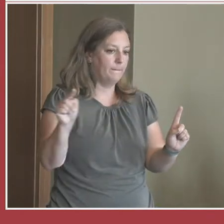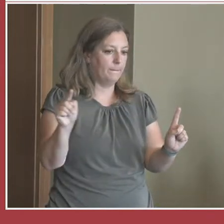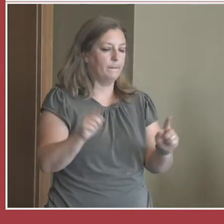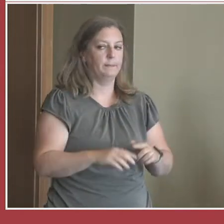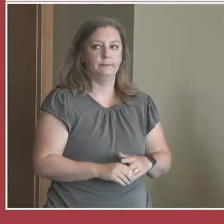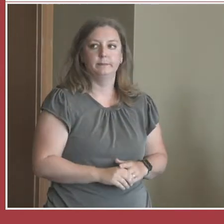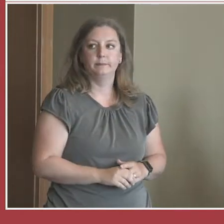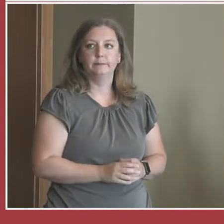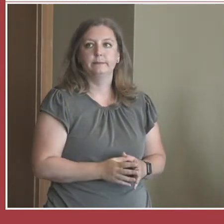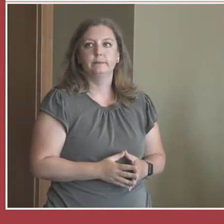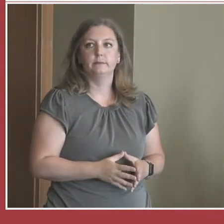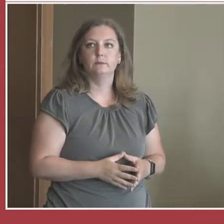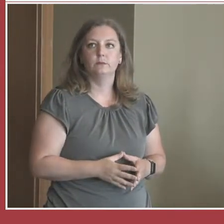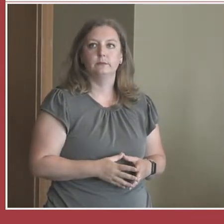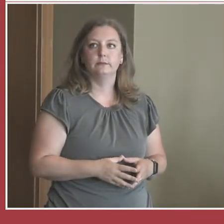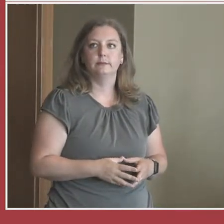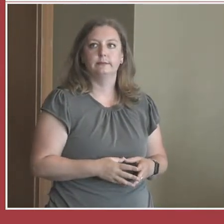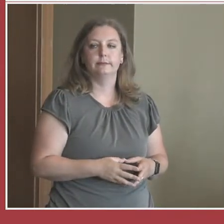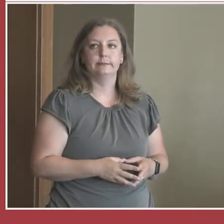Okay.